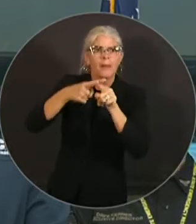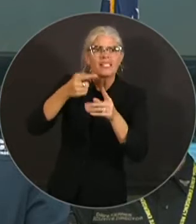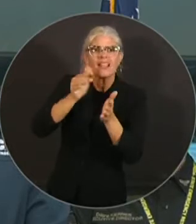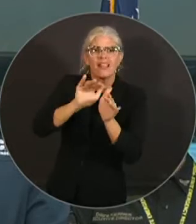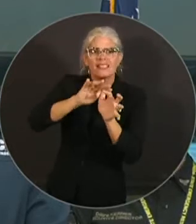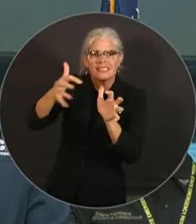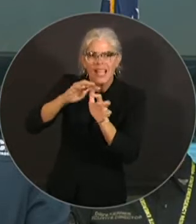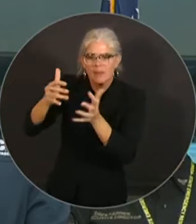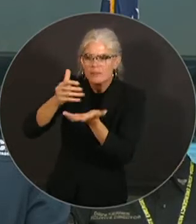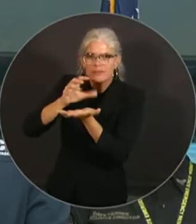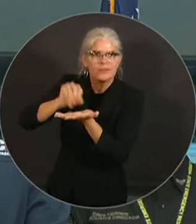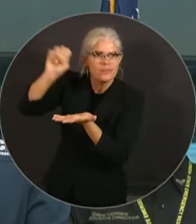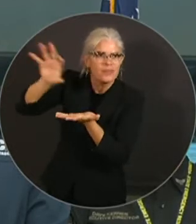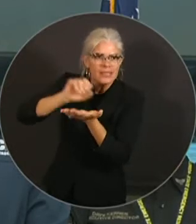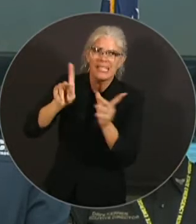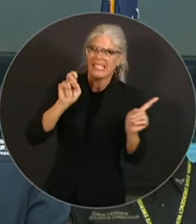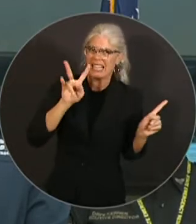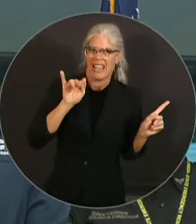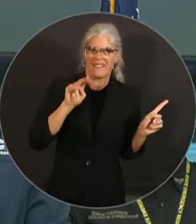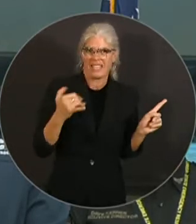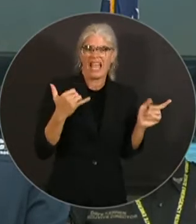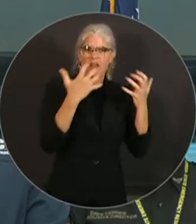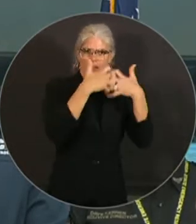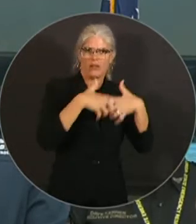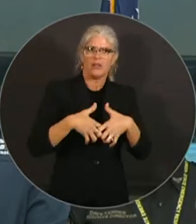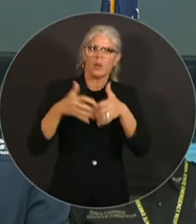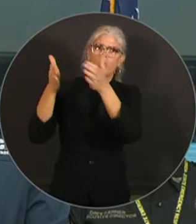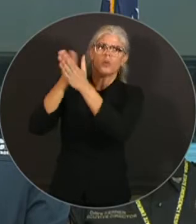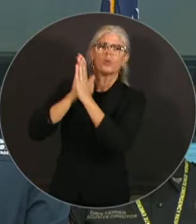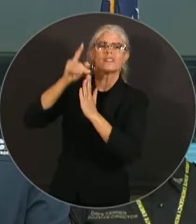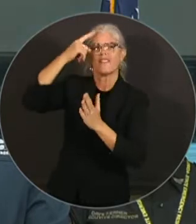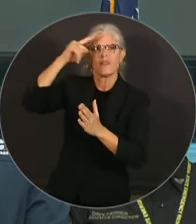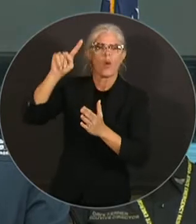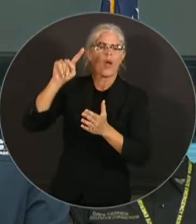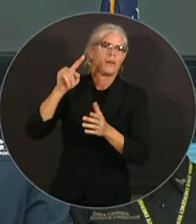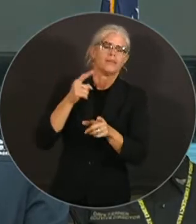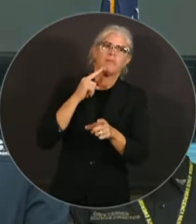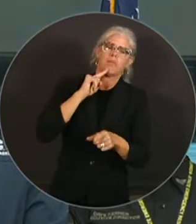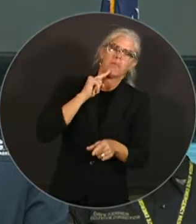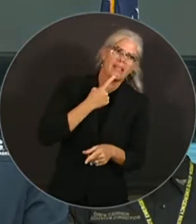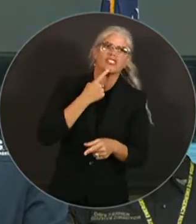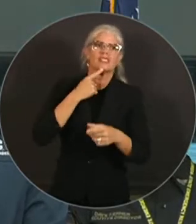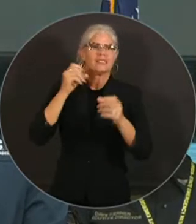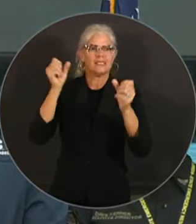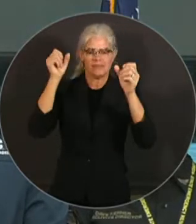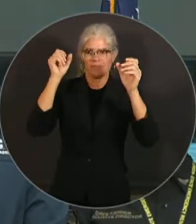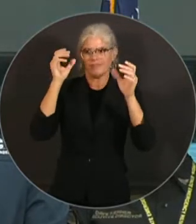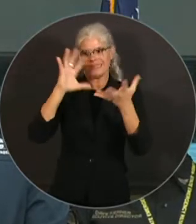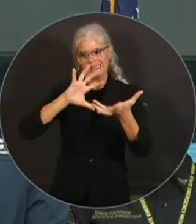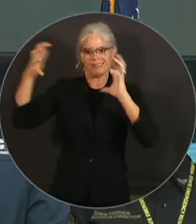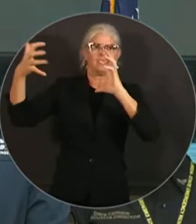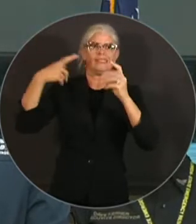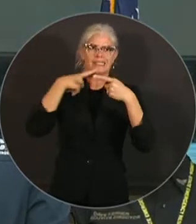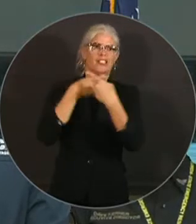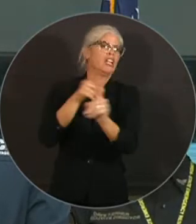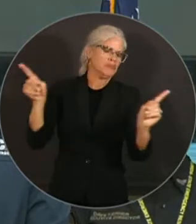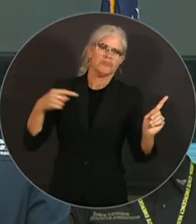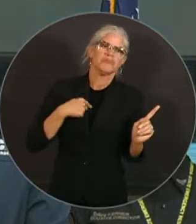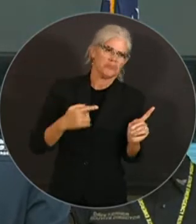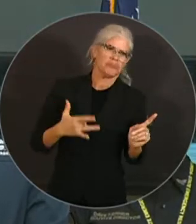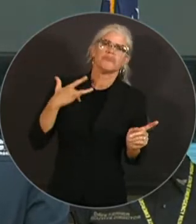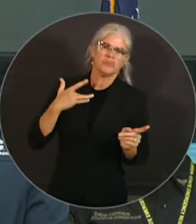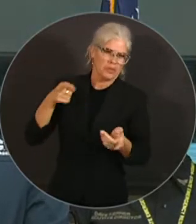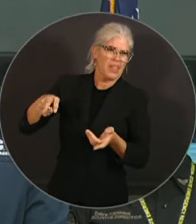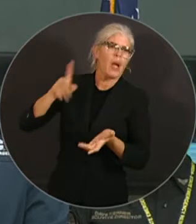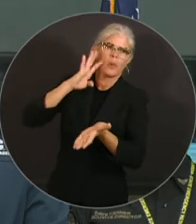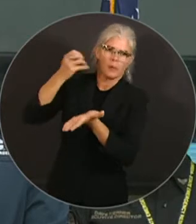of preparing the request for a major disaster declaration. I fully anticipate that will be approved. And if there are